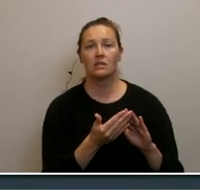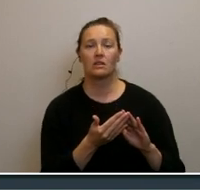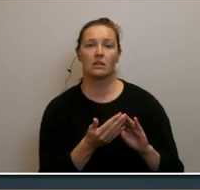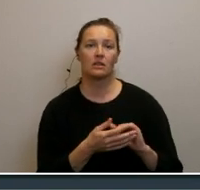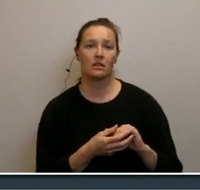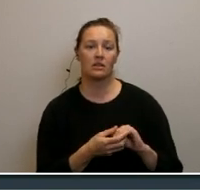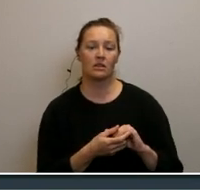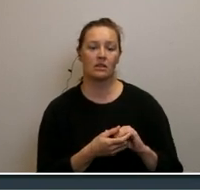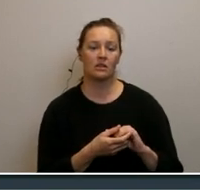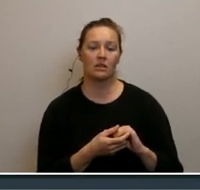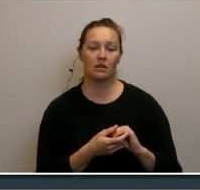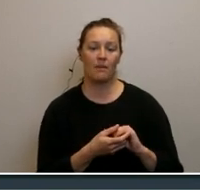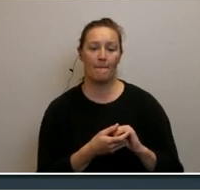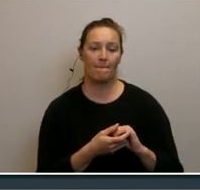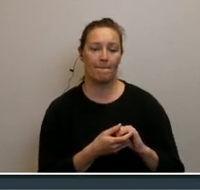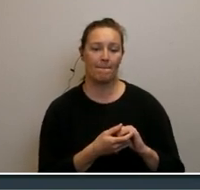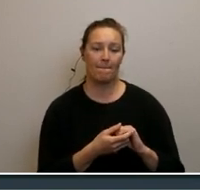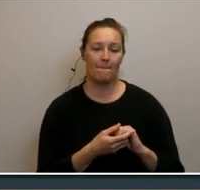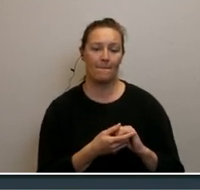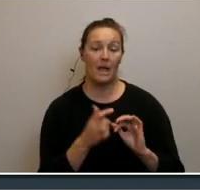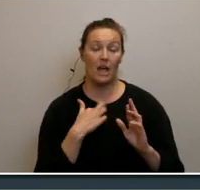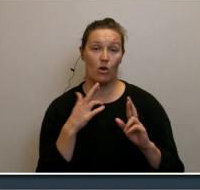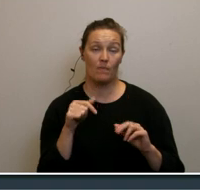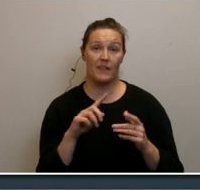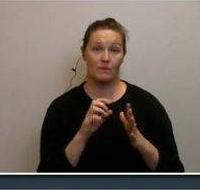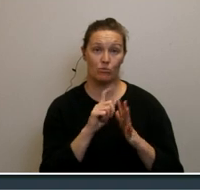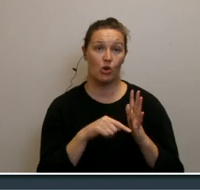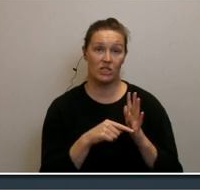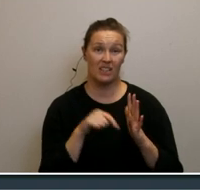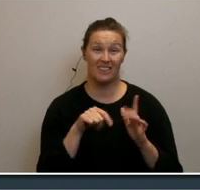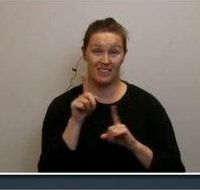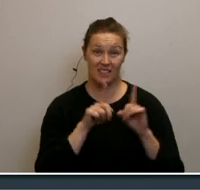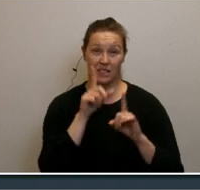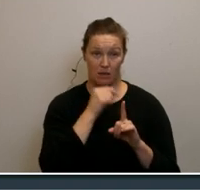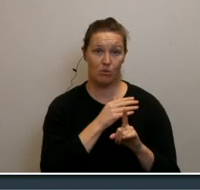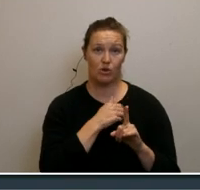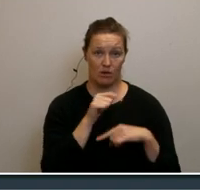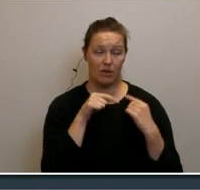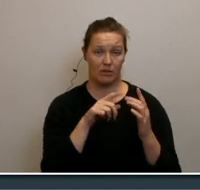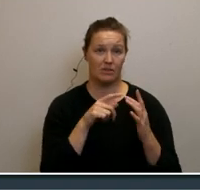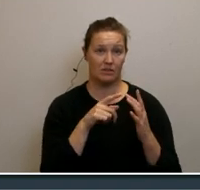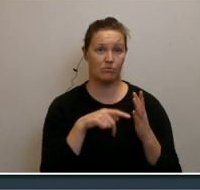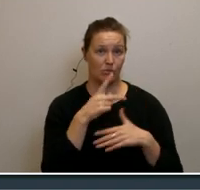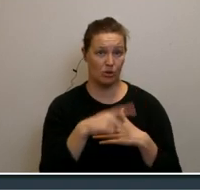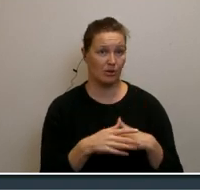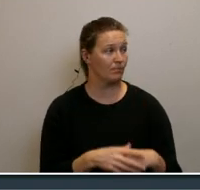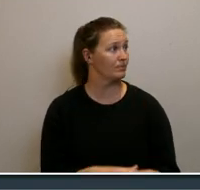what I believe is going to be a project that this council, this city, this region can be very proud of.